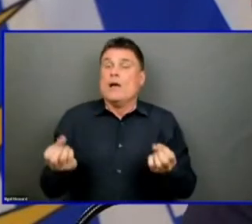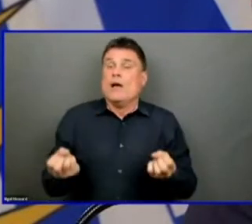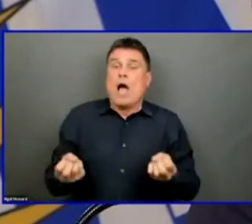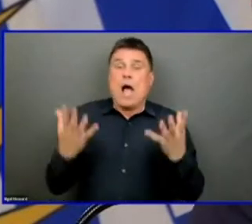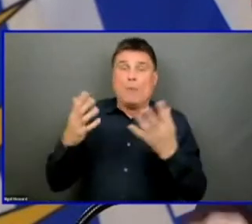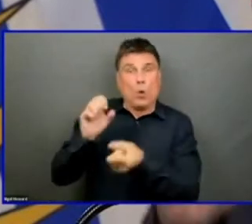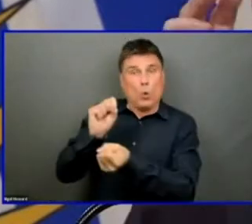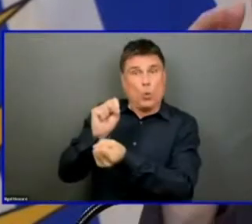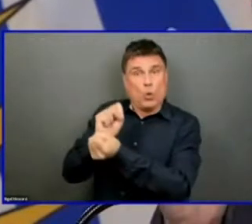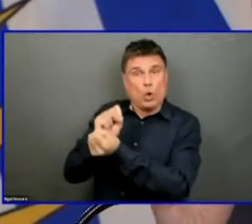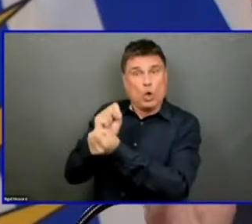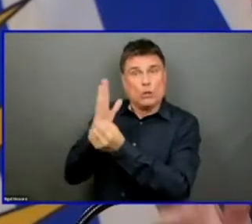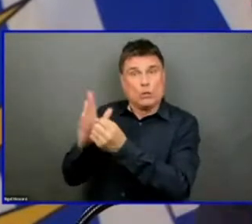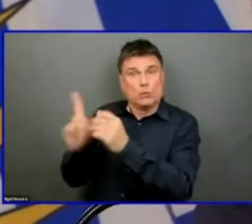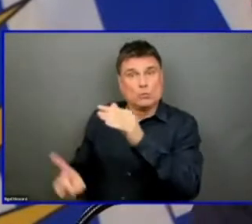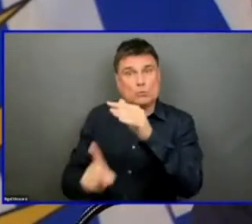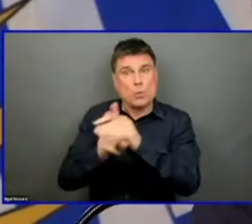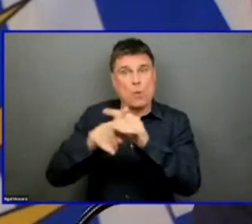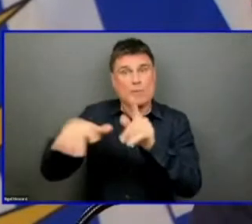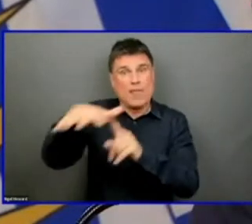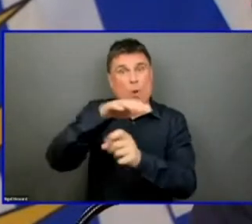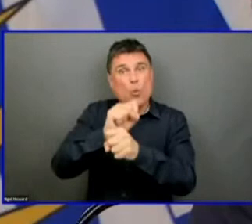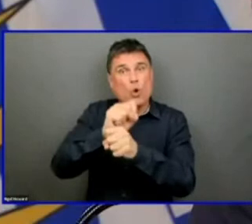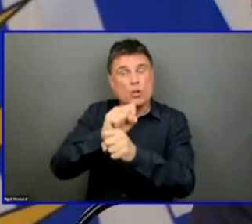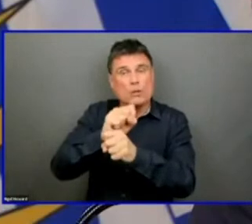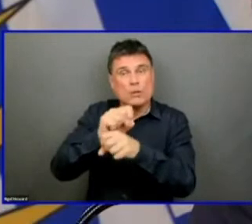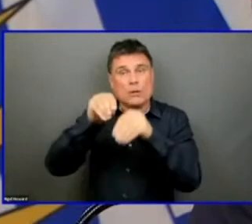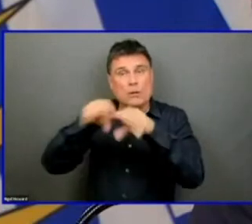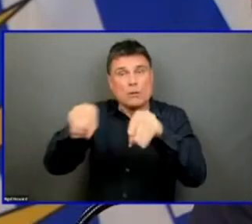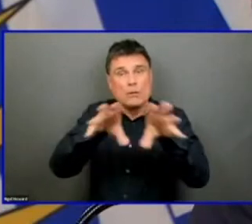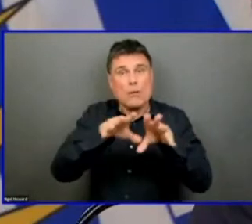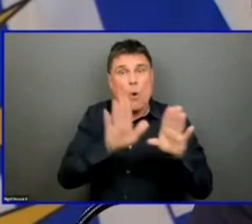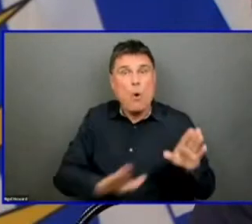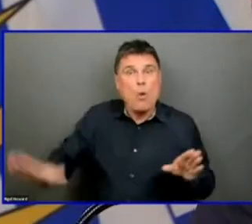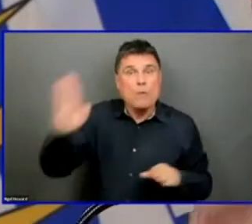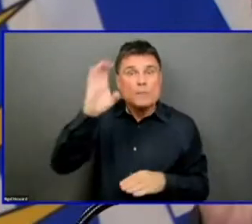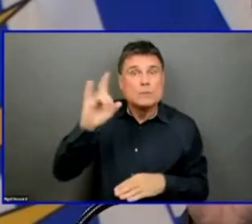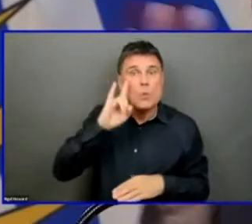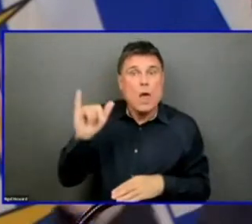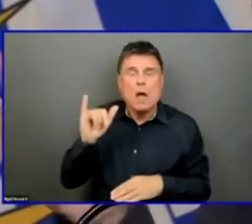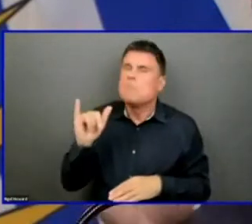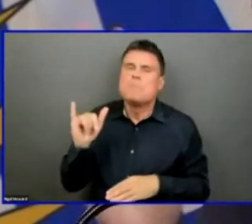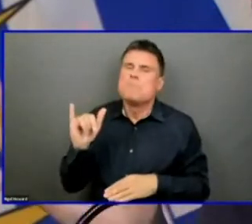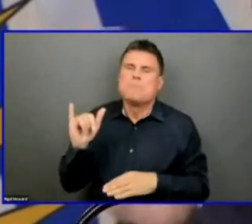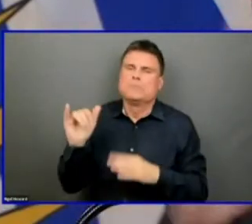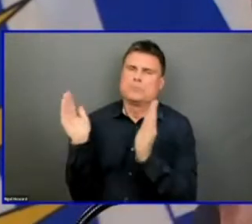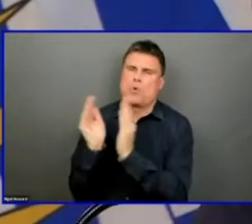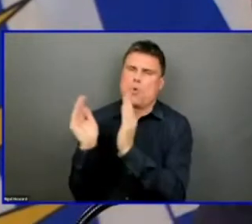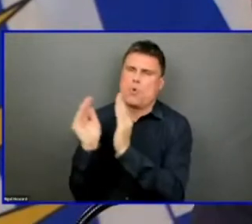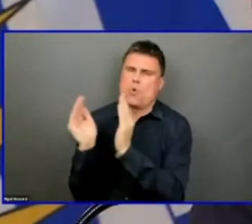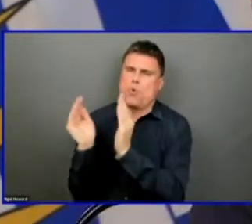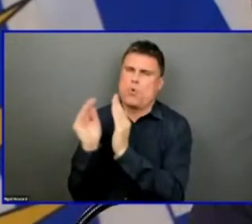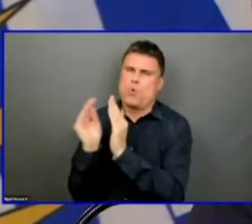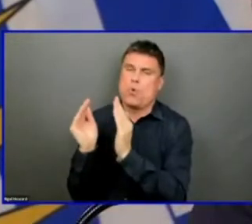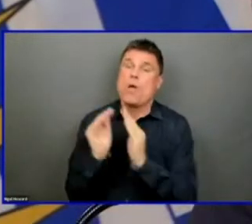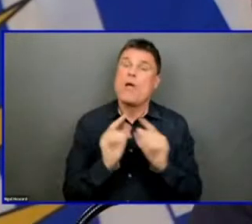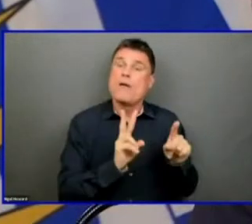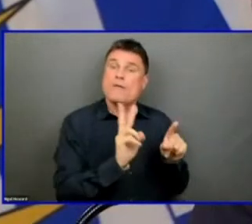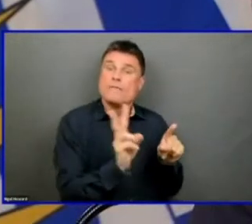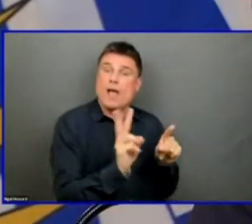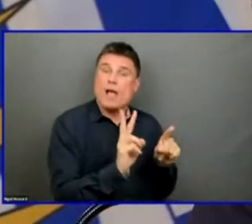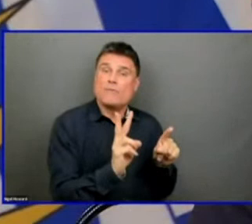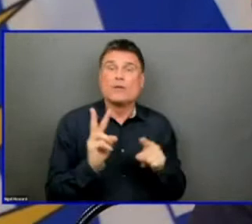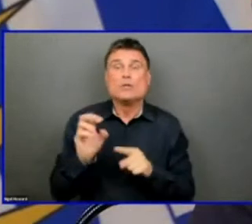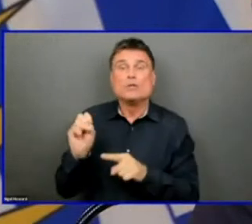outside of the lower mainland, with the exception of some of the large industrial complexes and mining complexes both in the interior but particularly